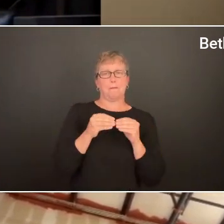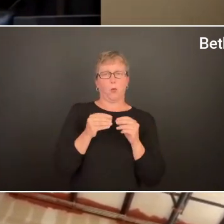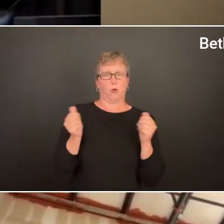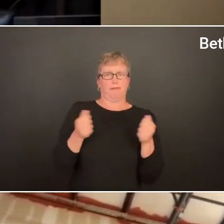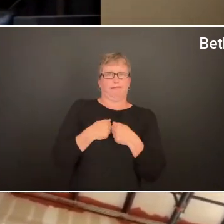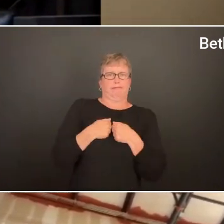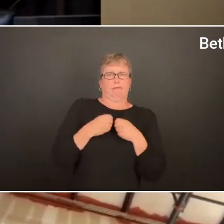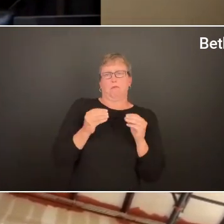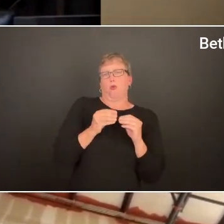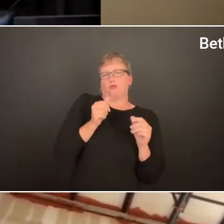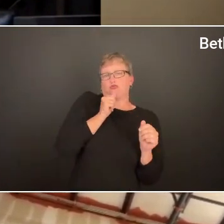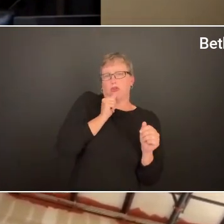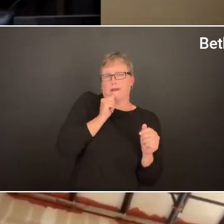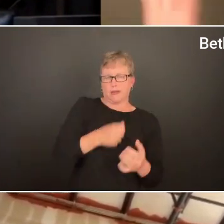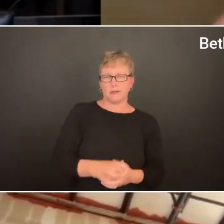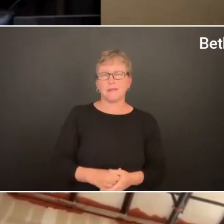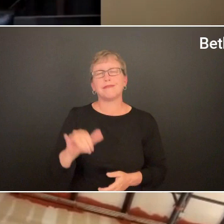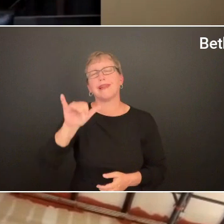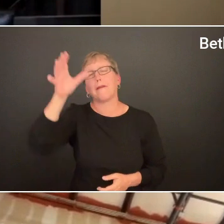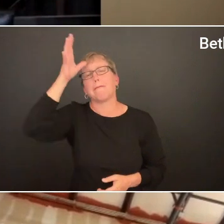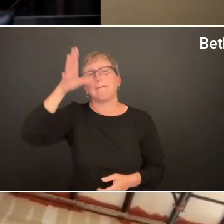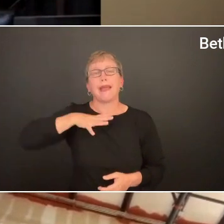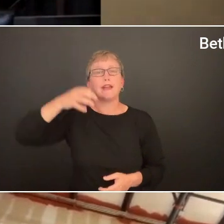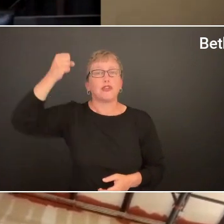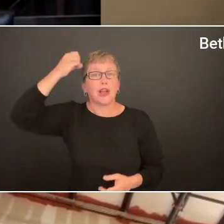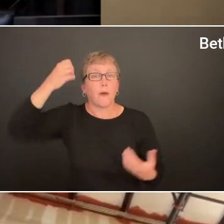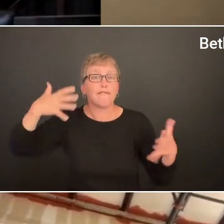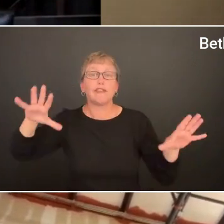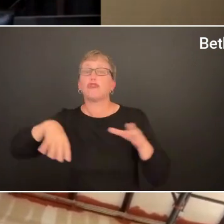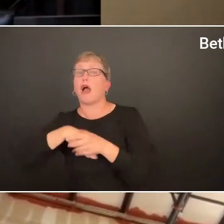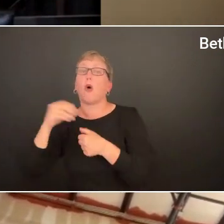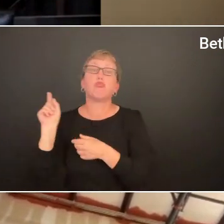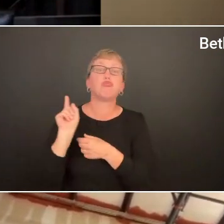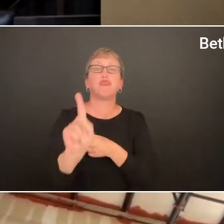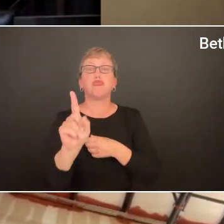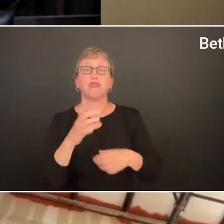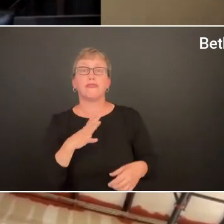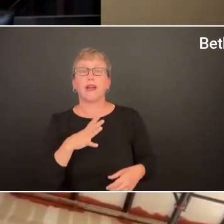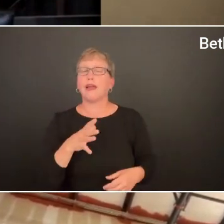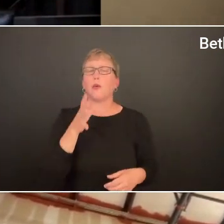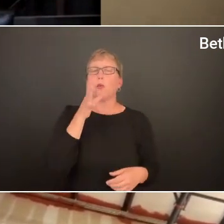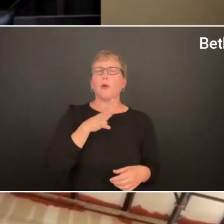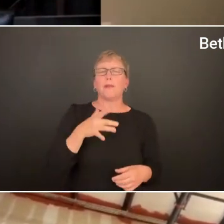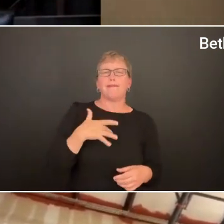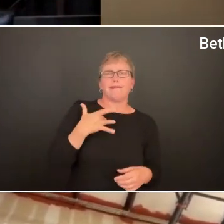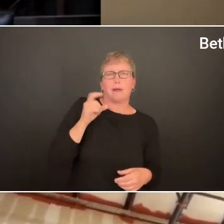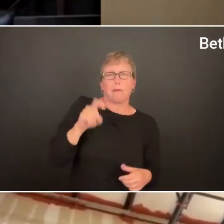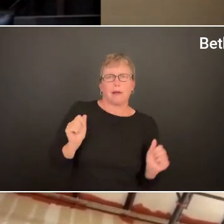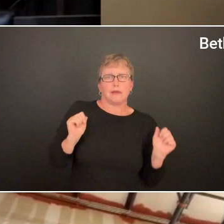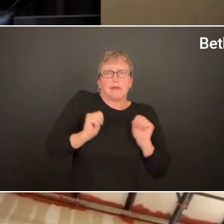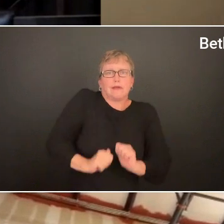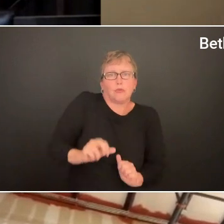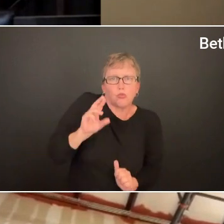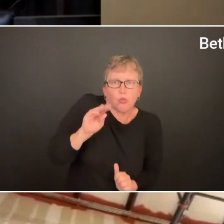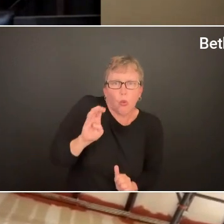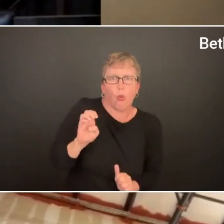know, clothed. And I mean, guys walk out of the shower, you know, no problem. You know, and women are like, what do you see us with? A robe, you